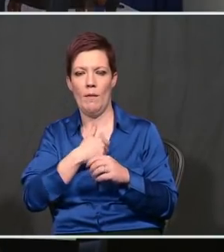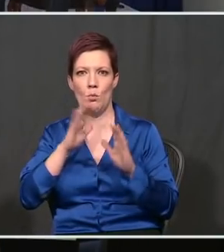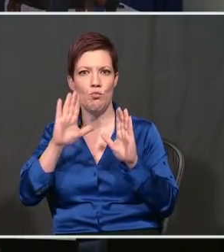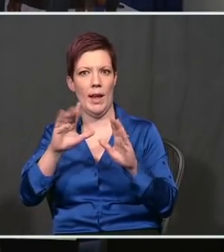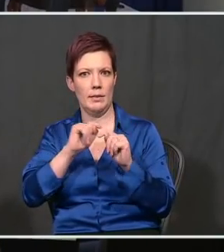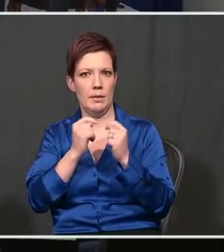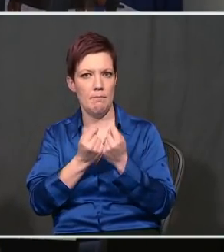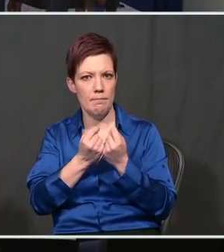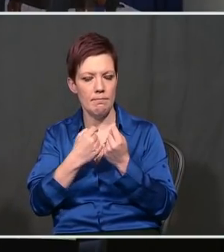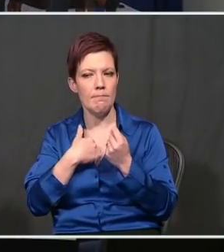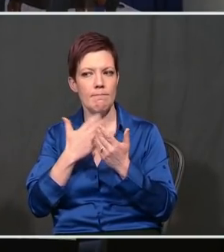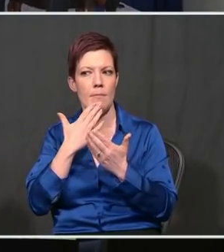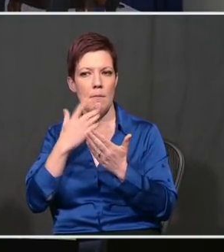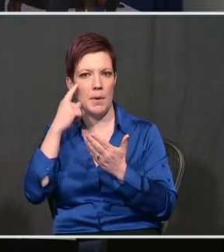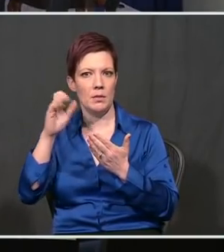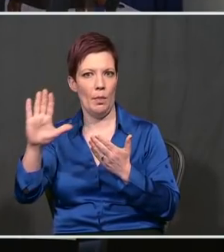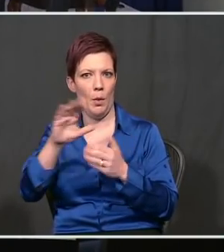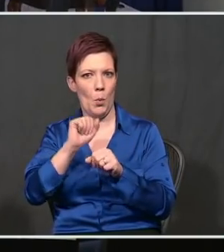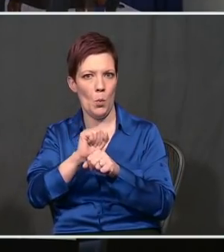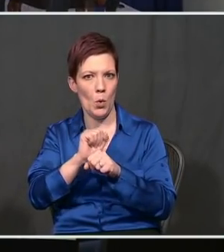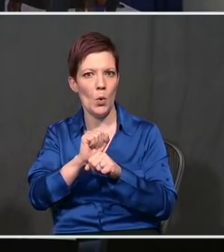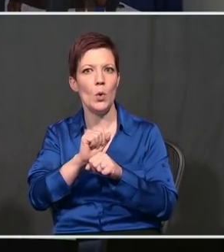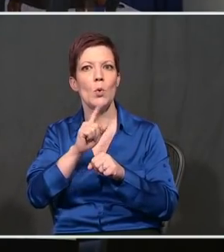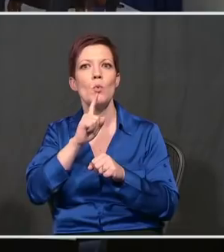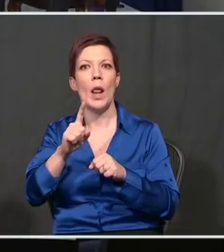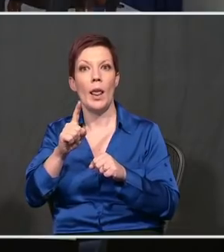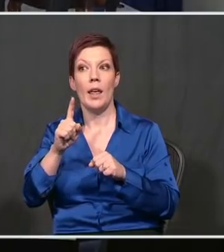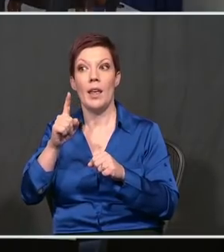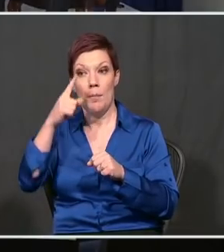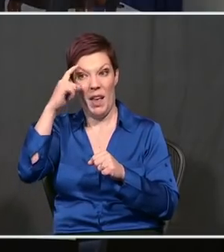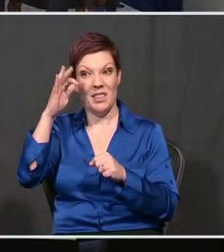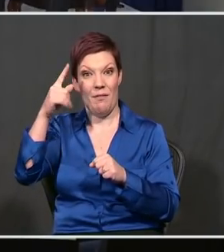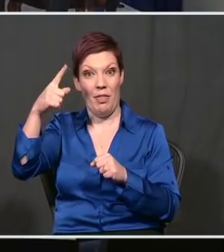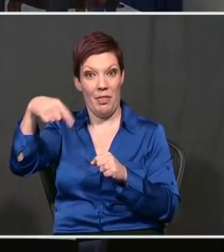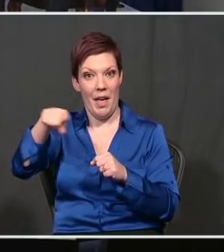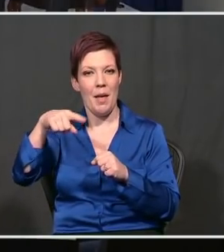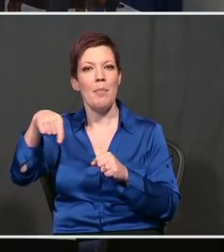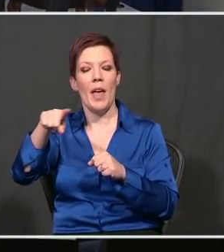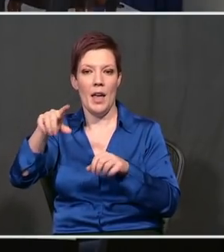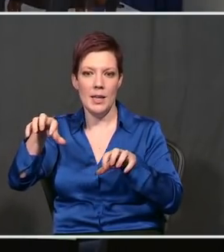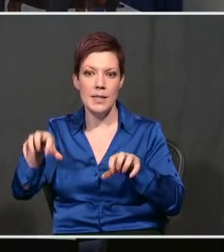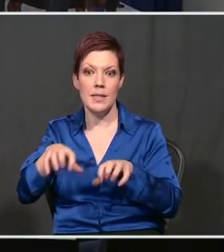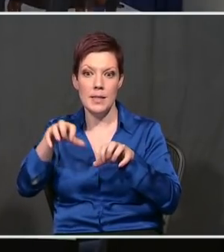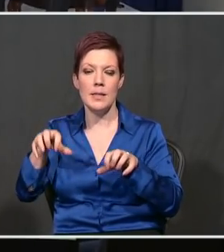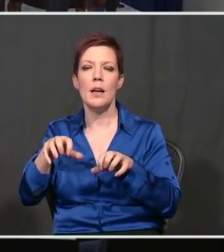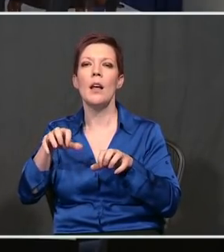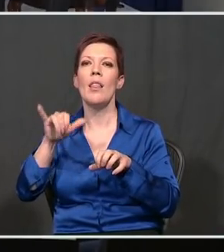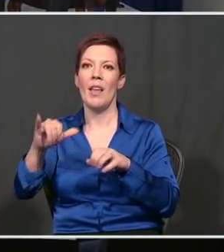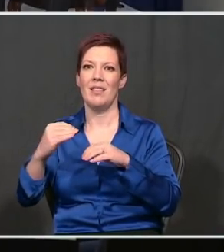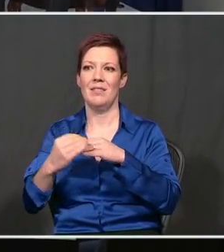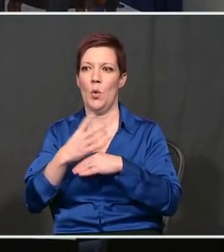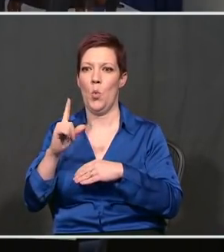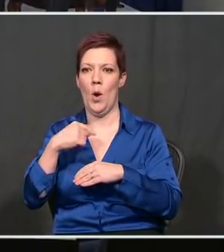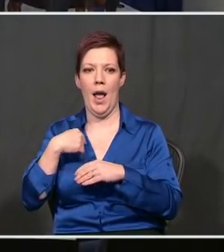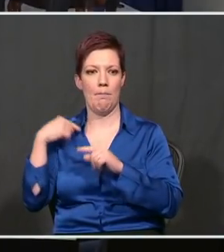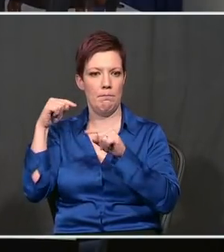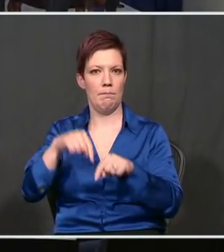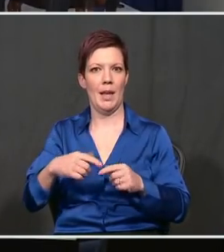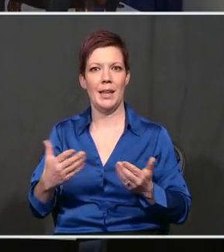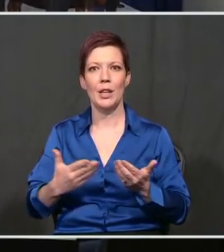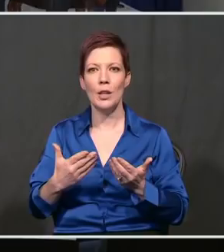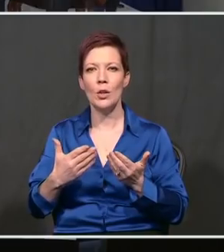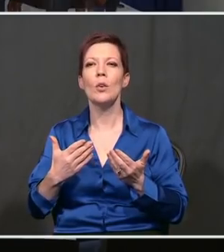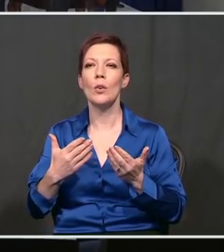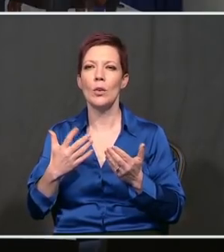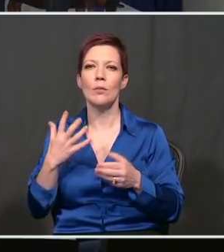grateful because it's their work that's actually put me on the stage, right? And it's all of their hard efforts that has given us the opportunity to play a role in